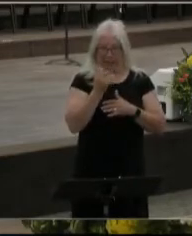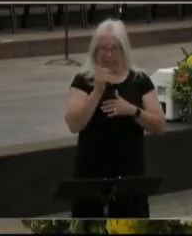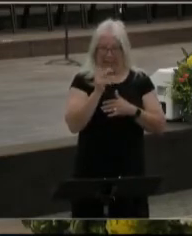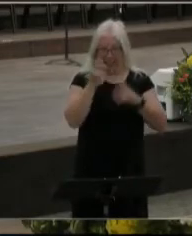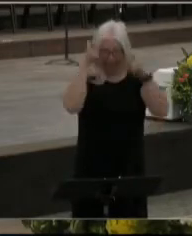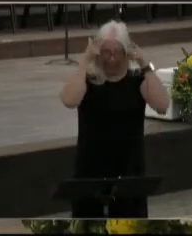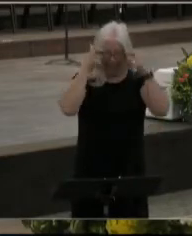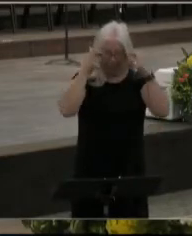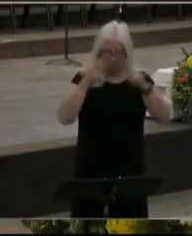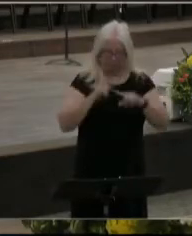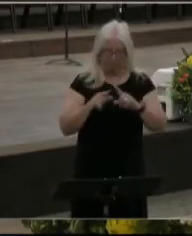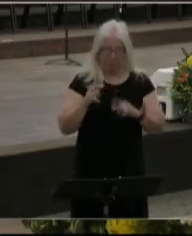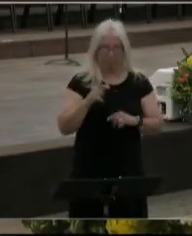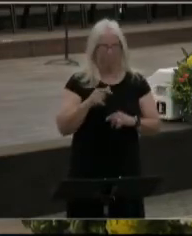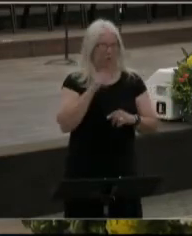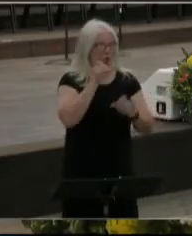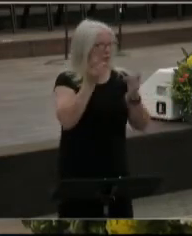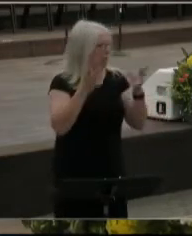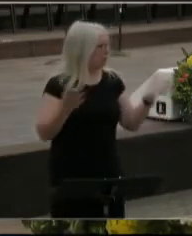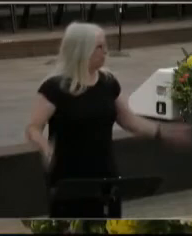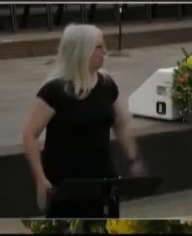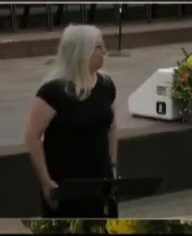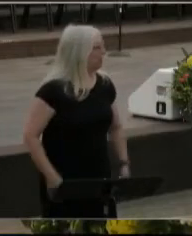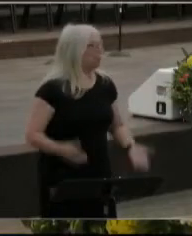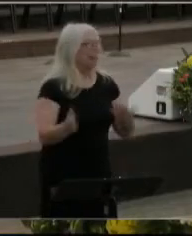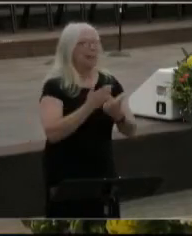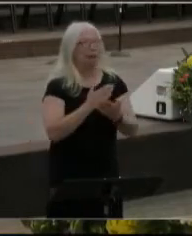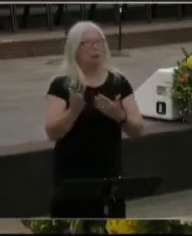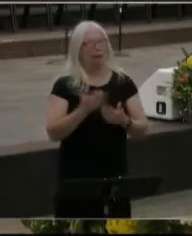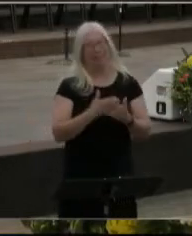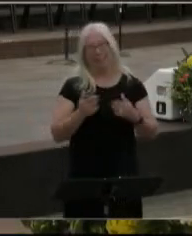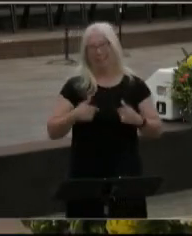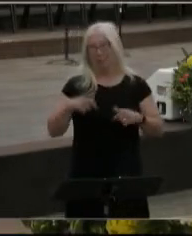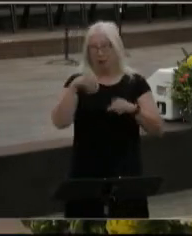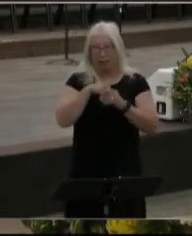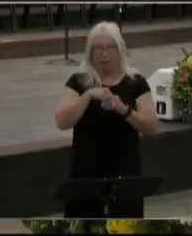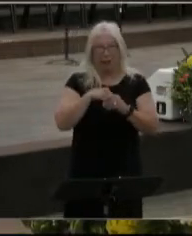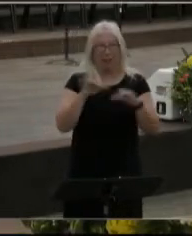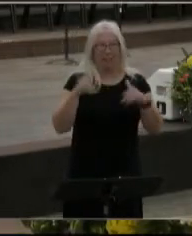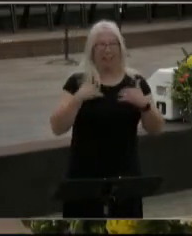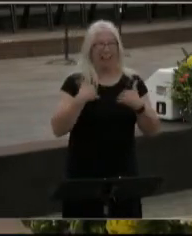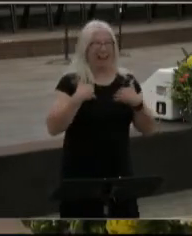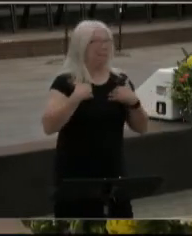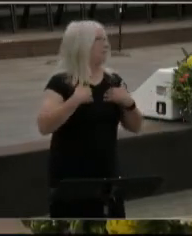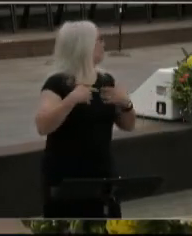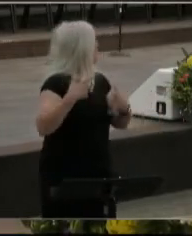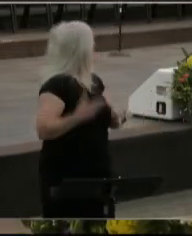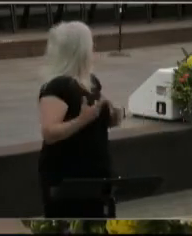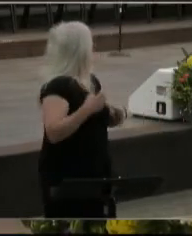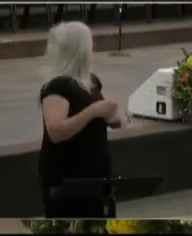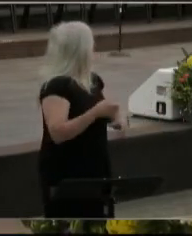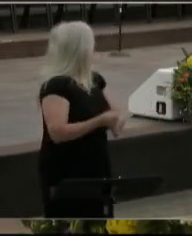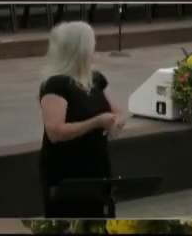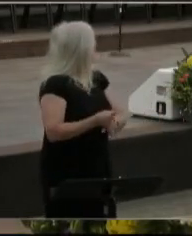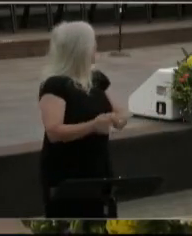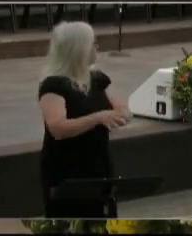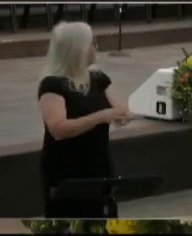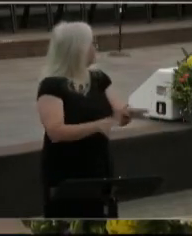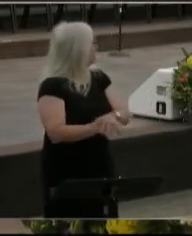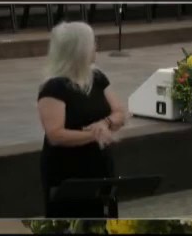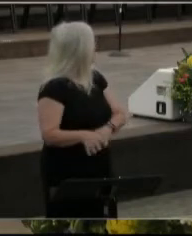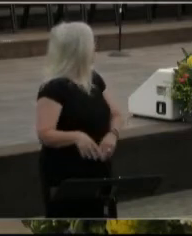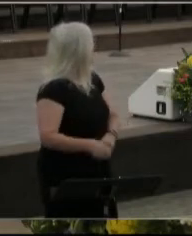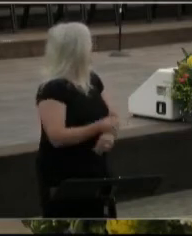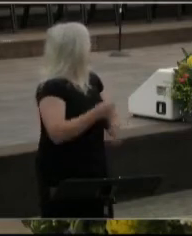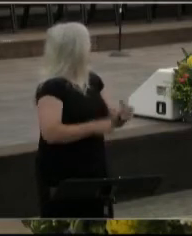you know. Golly, y'all are terrible. But anyway, you know, they're in there, and they got the bull, you know, and they're doing the gloves, and they're,